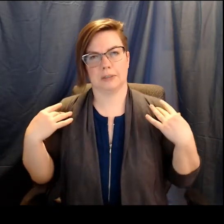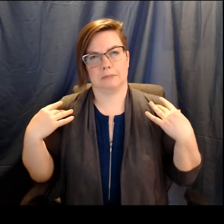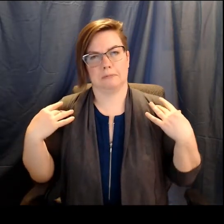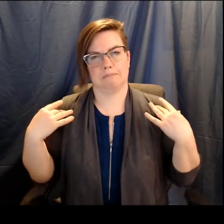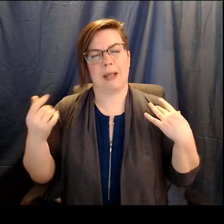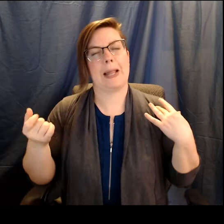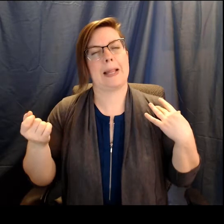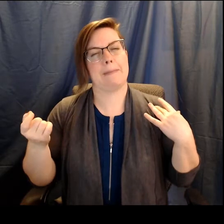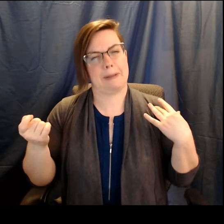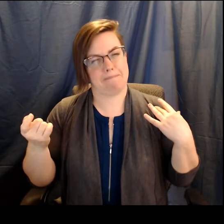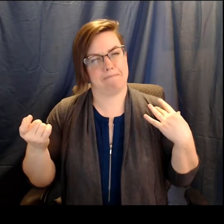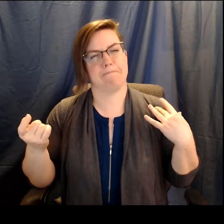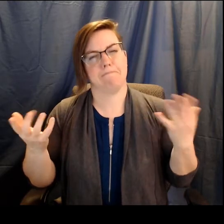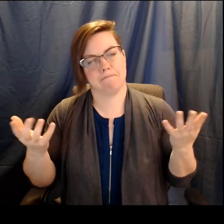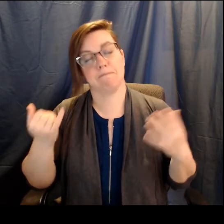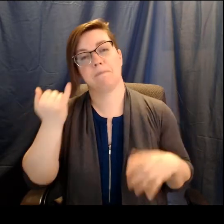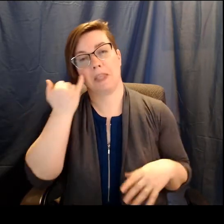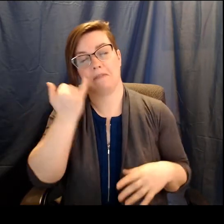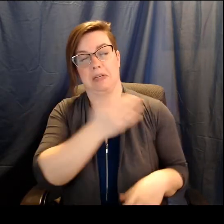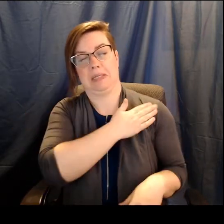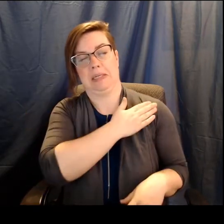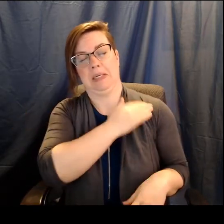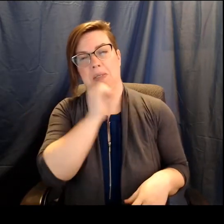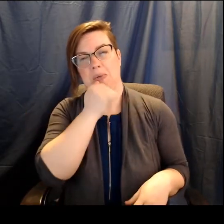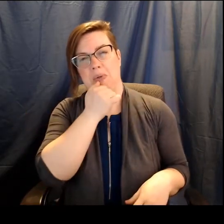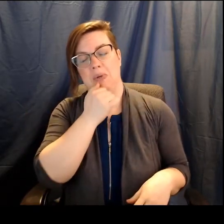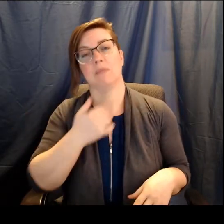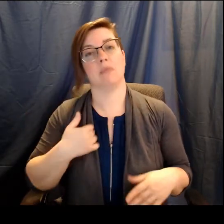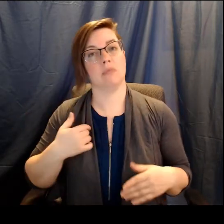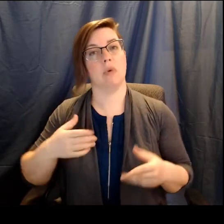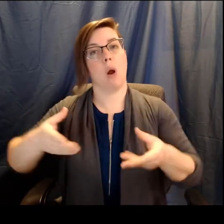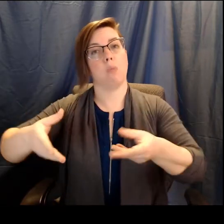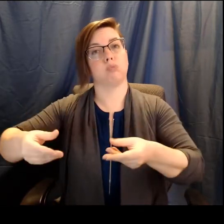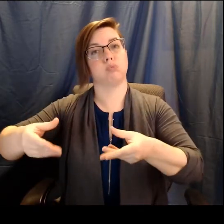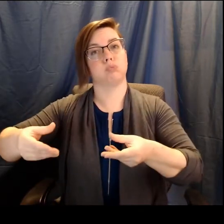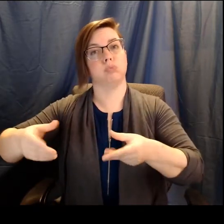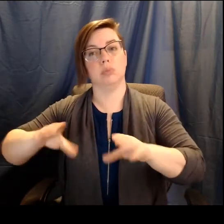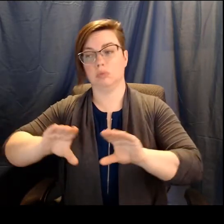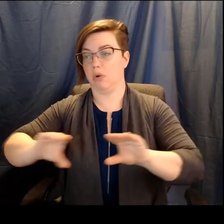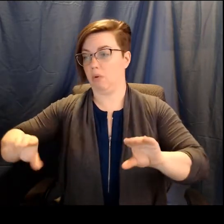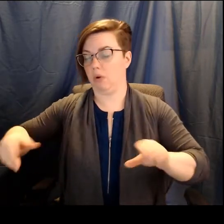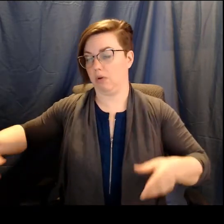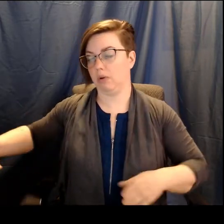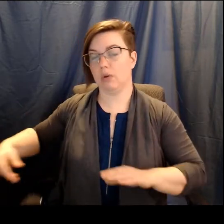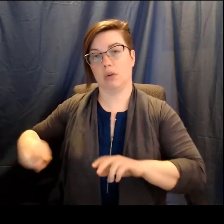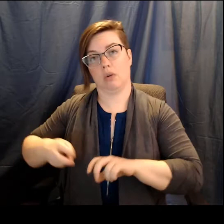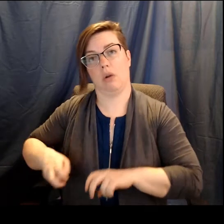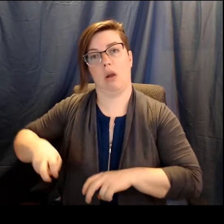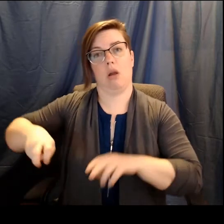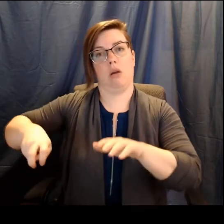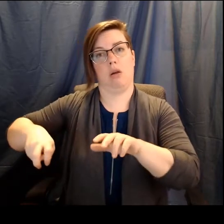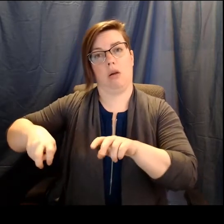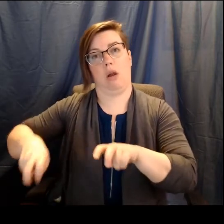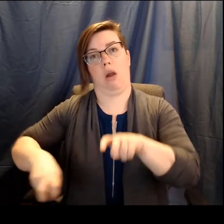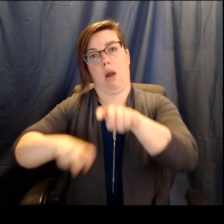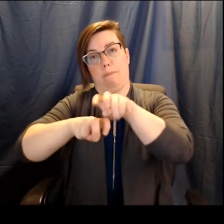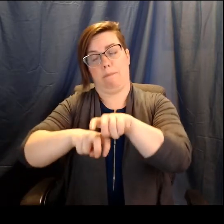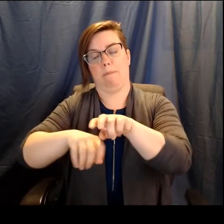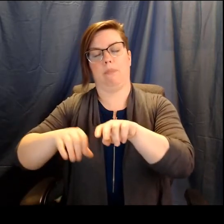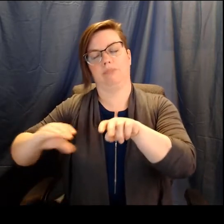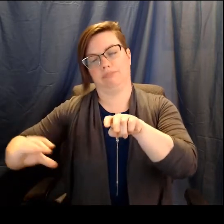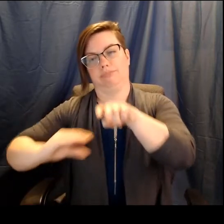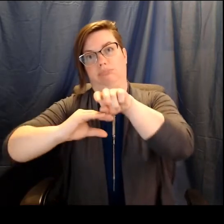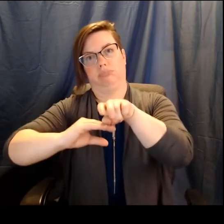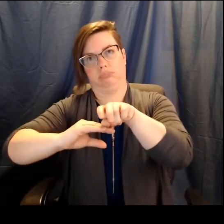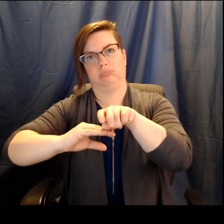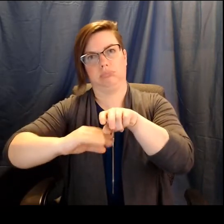still sore, we could grab ourselves a nice pillow and she could sit on the pillow to make herself higher. So that would be an option, because obviously